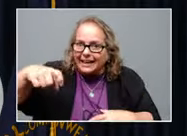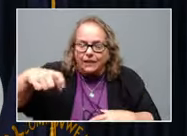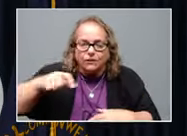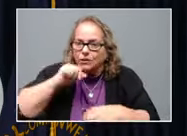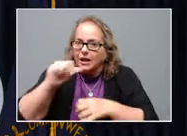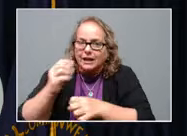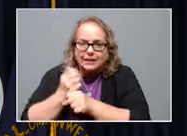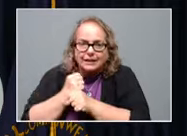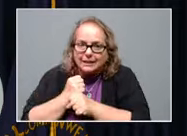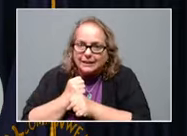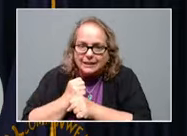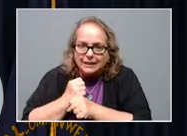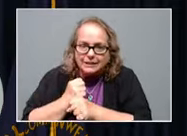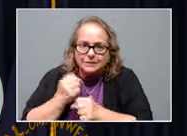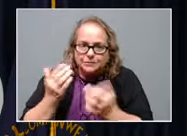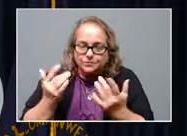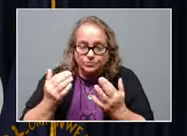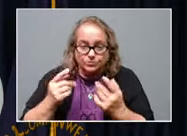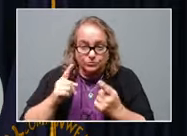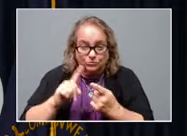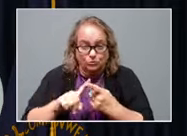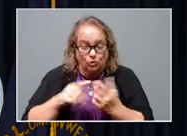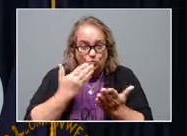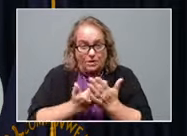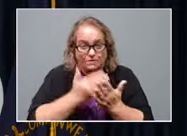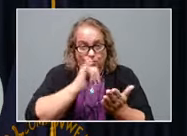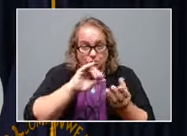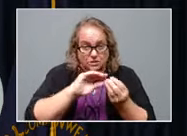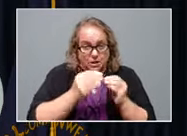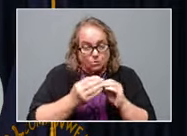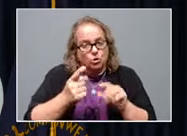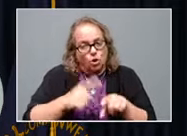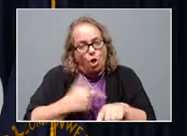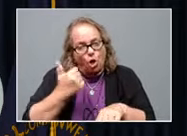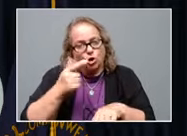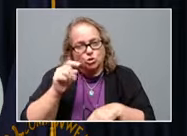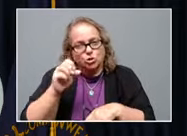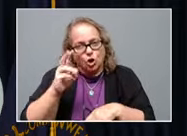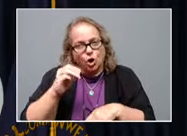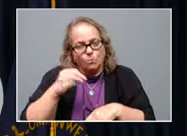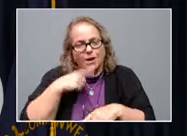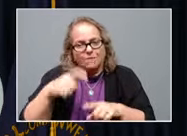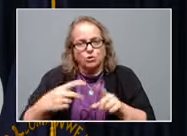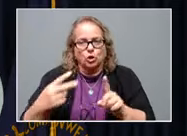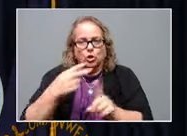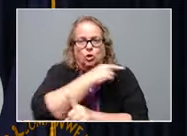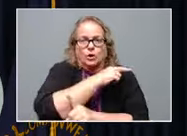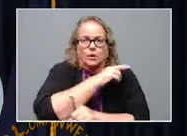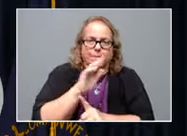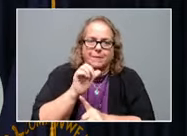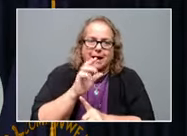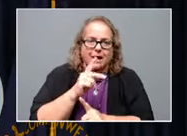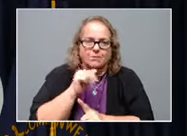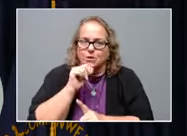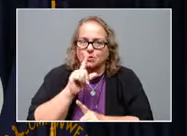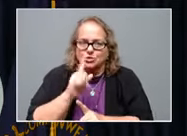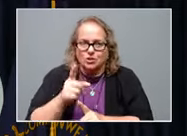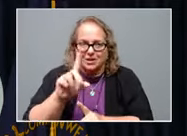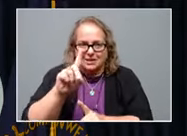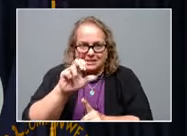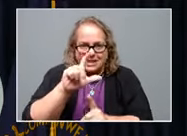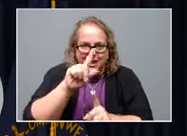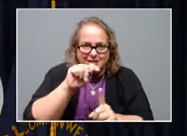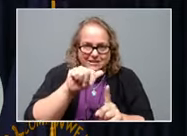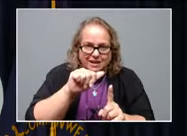think to get to those numbers, it's a longer term thing where we'll have to look back and the delta, the differences in what we typically